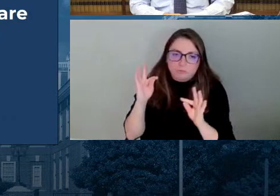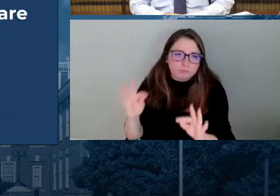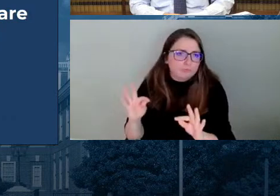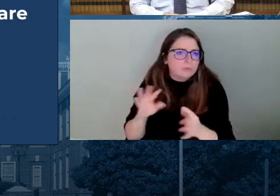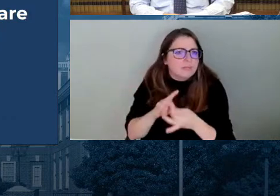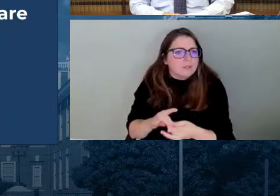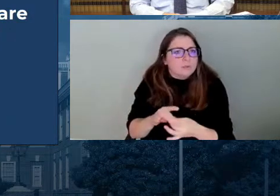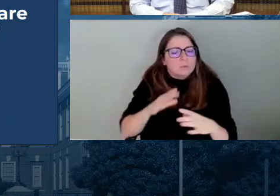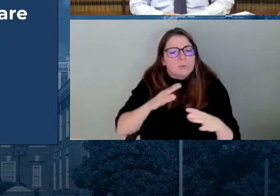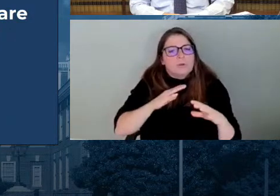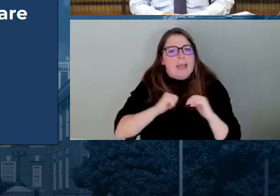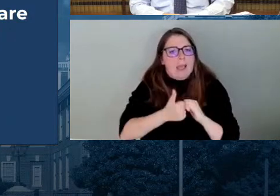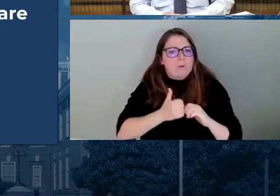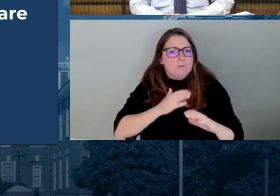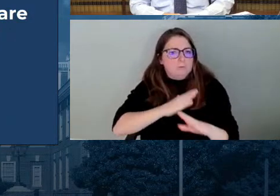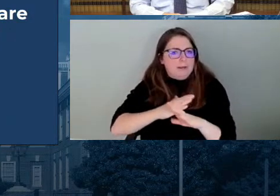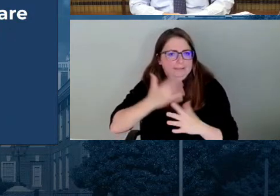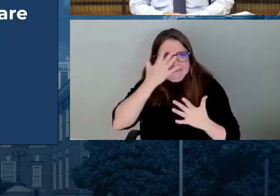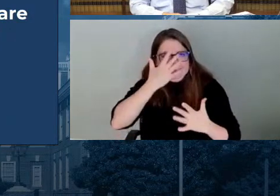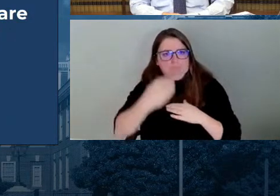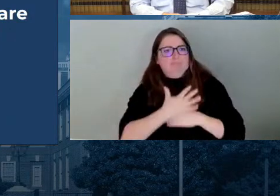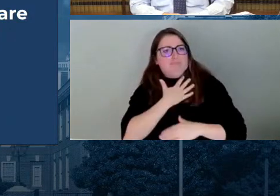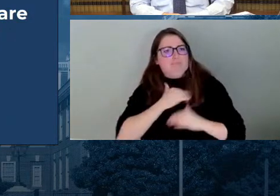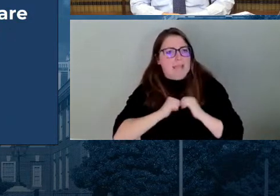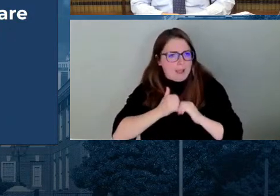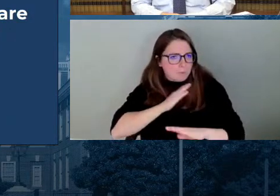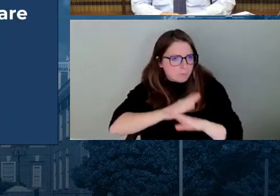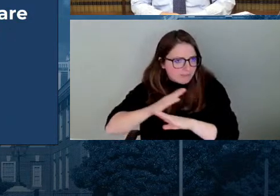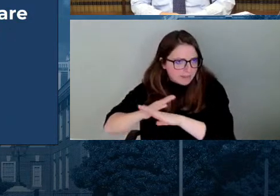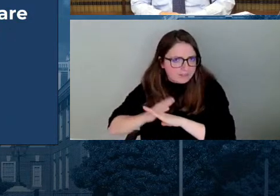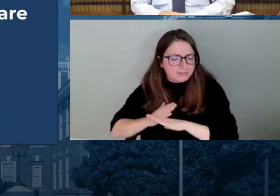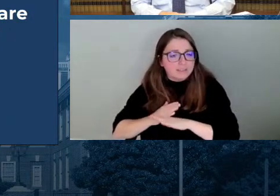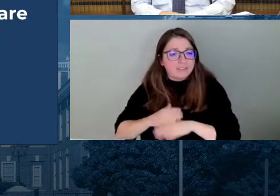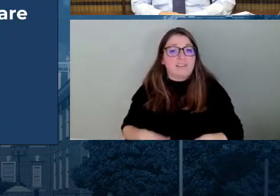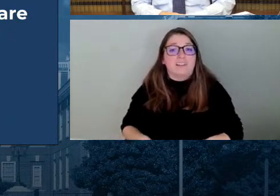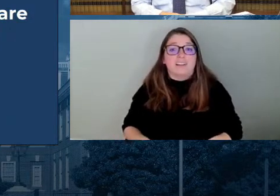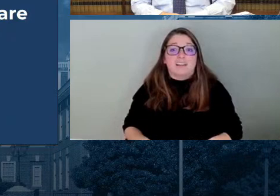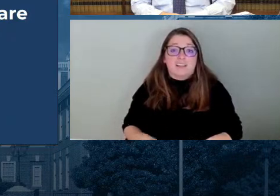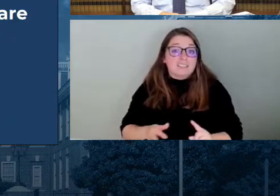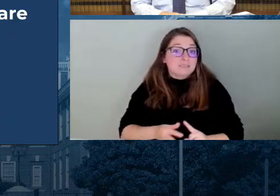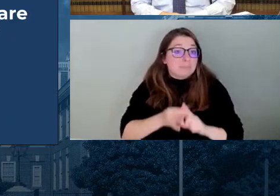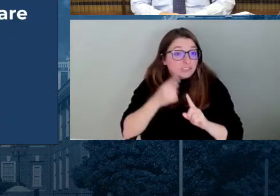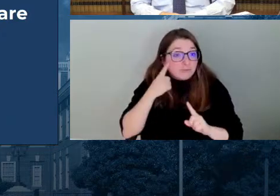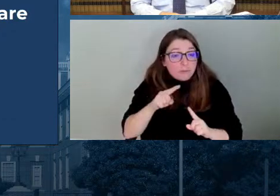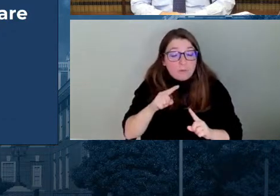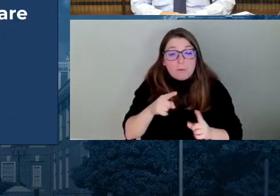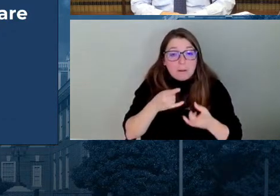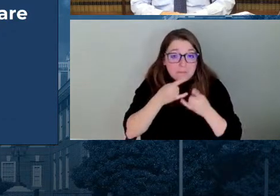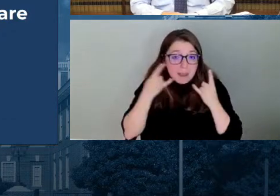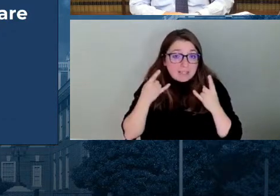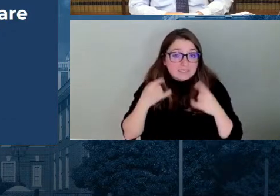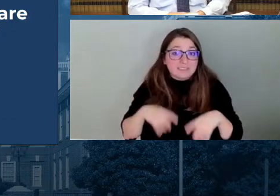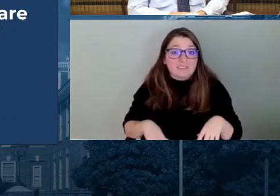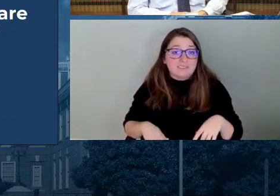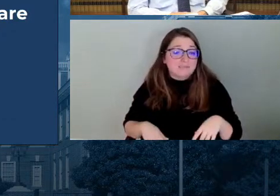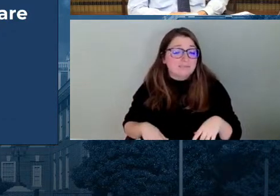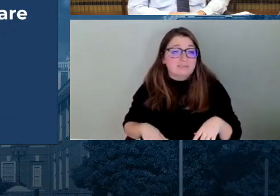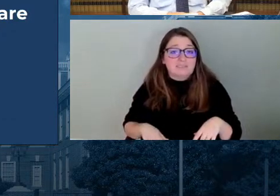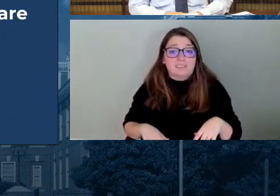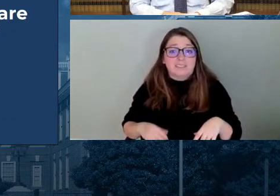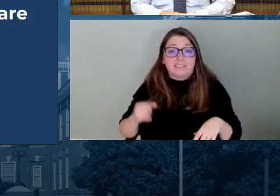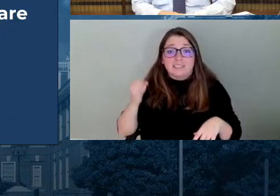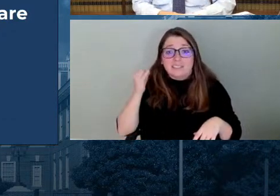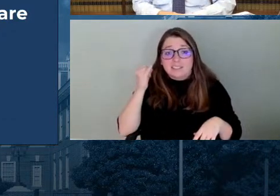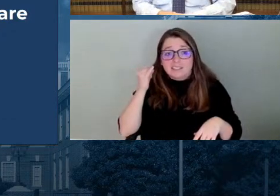measures that folks can take, particularly about not wearing a mask when you're sick, when you're cautious